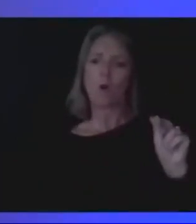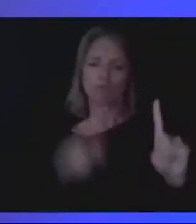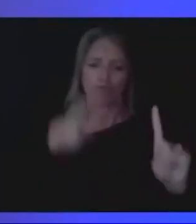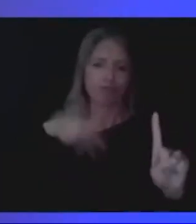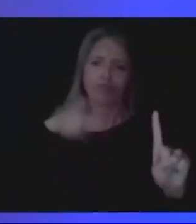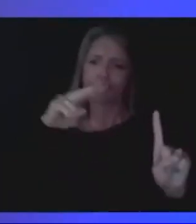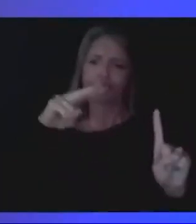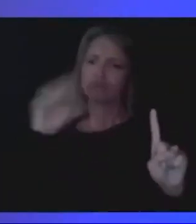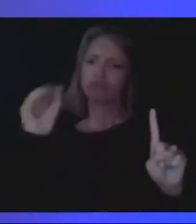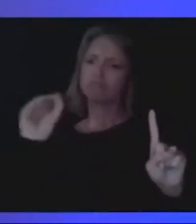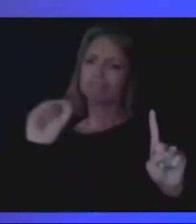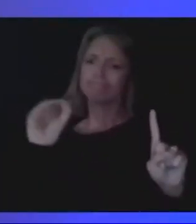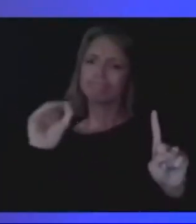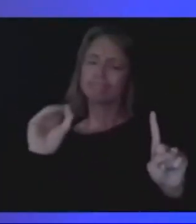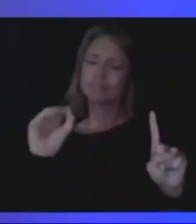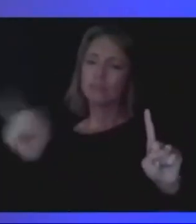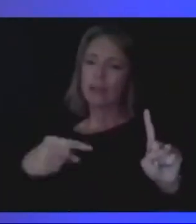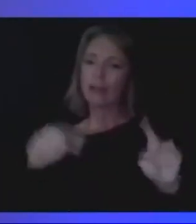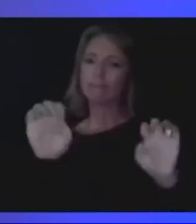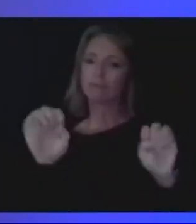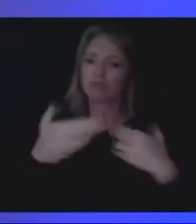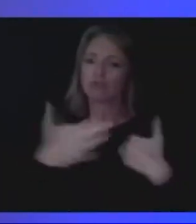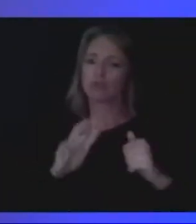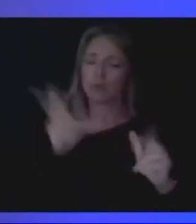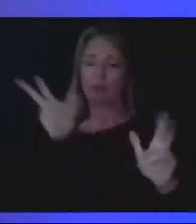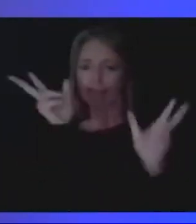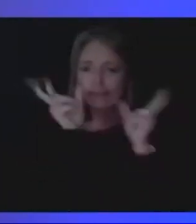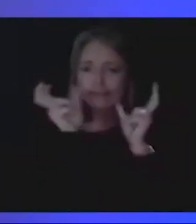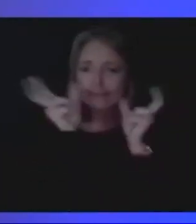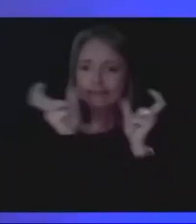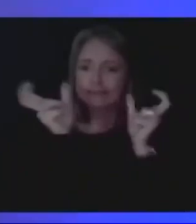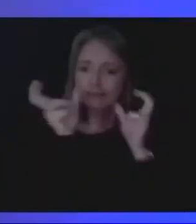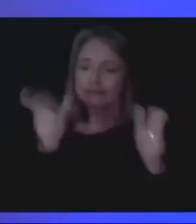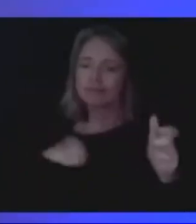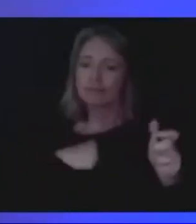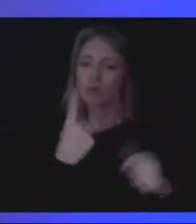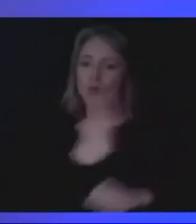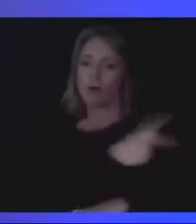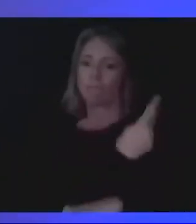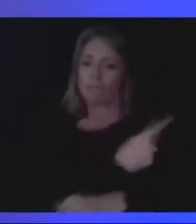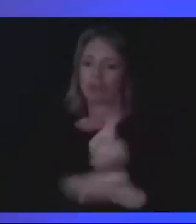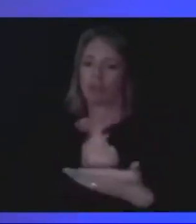department. We do listen. I had a patient last week that